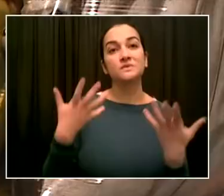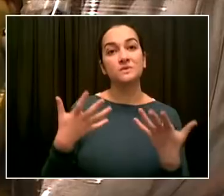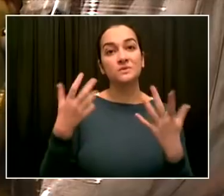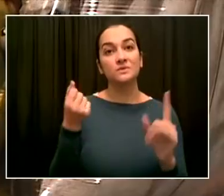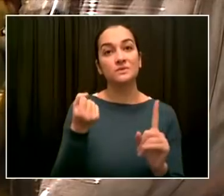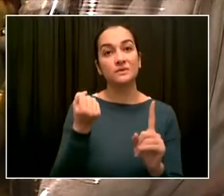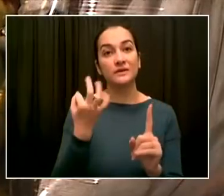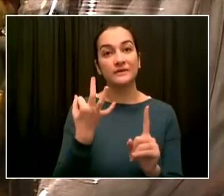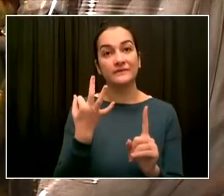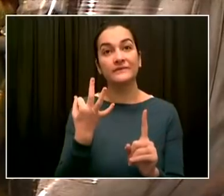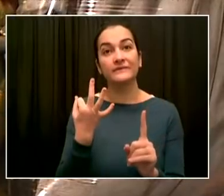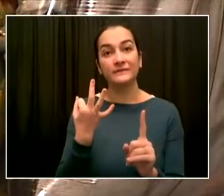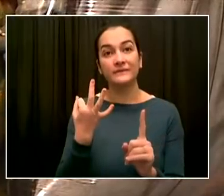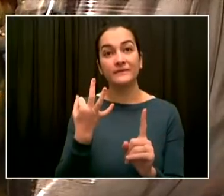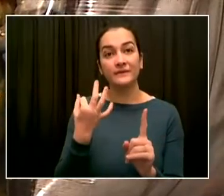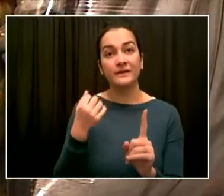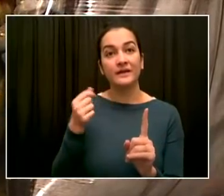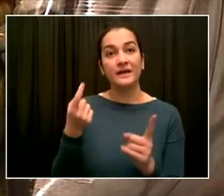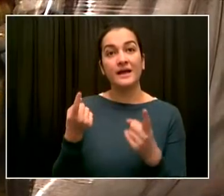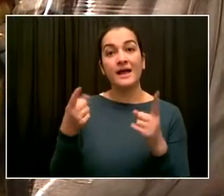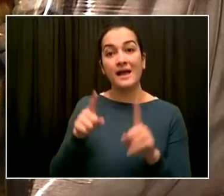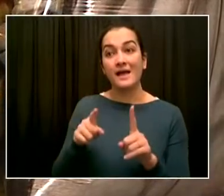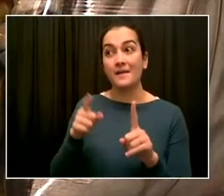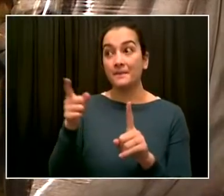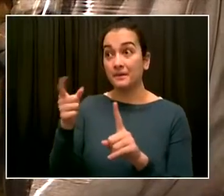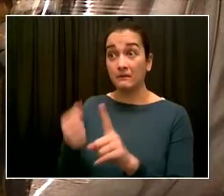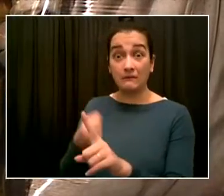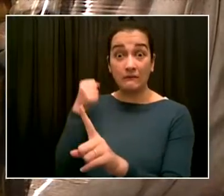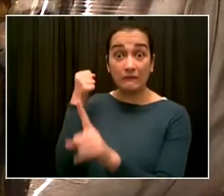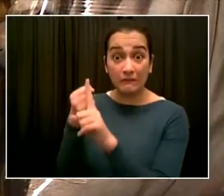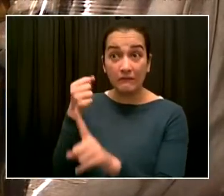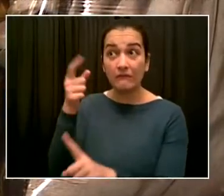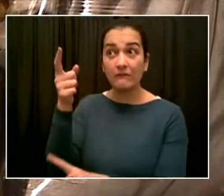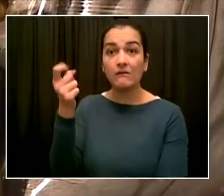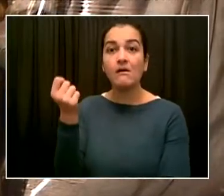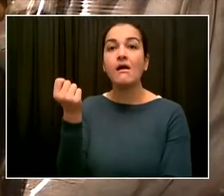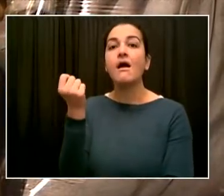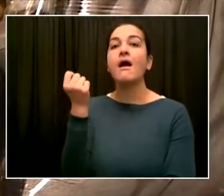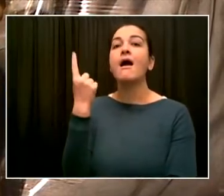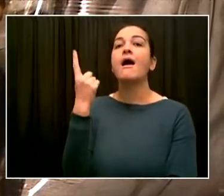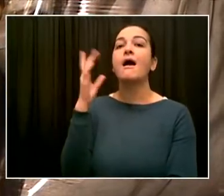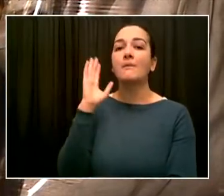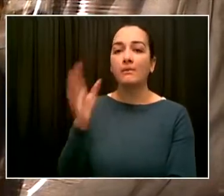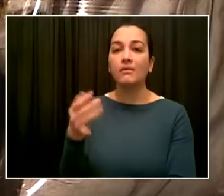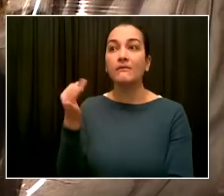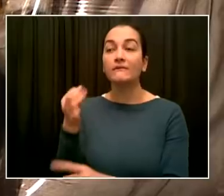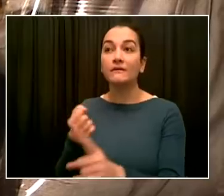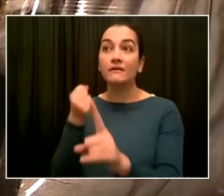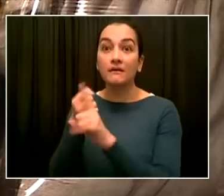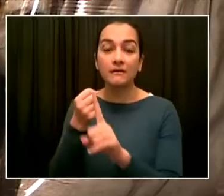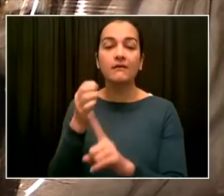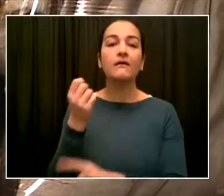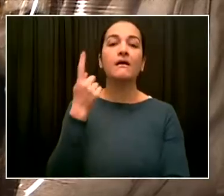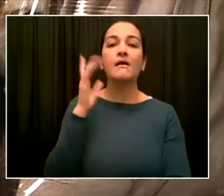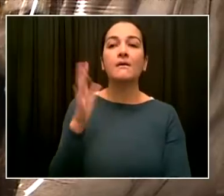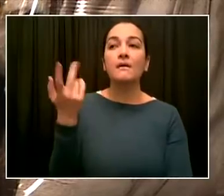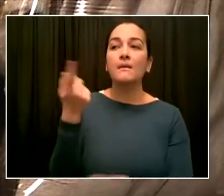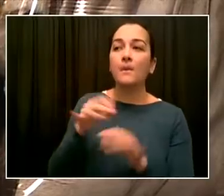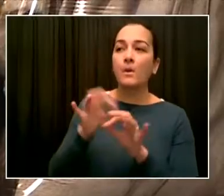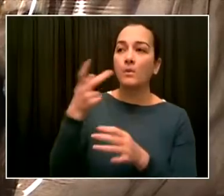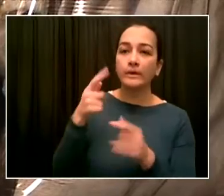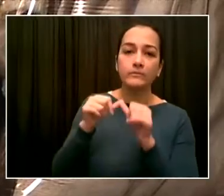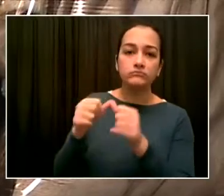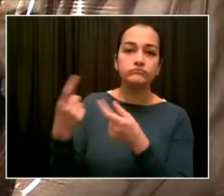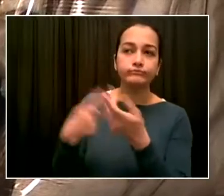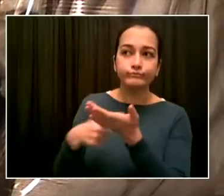history of supporting the labor movement. I believe in it. But my job is to protect the health and safety of all New Yorkers and not to get caught up